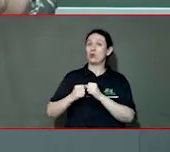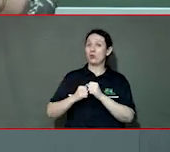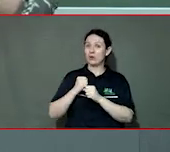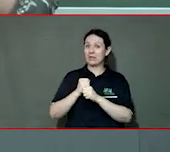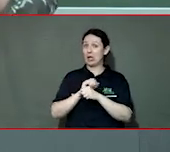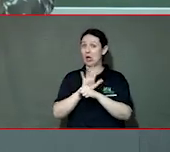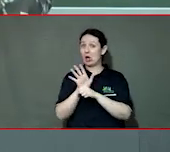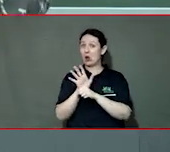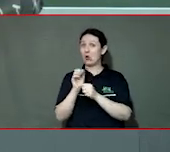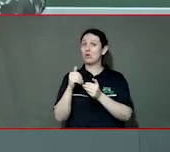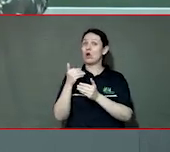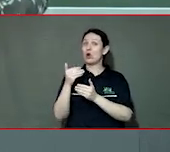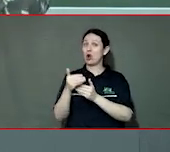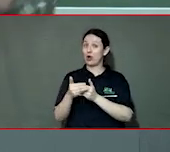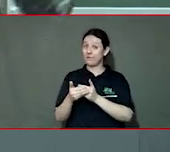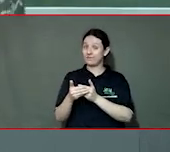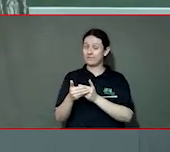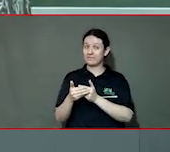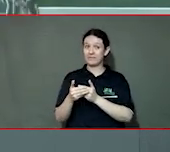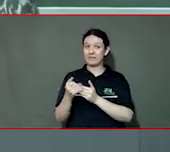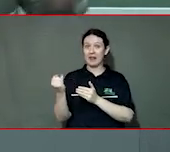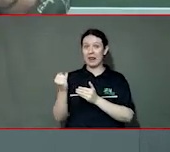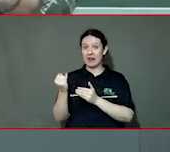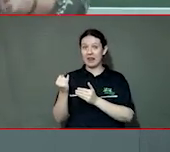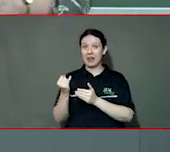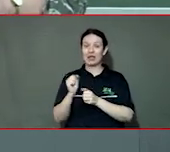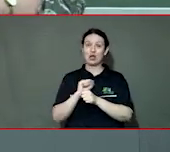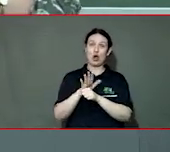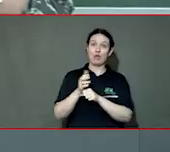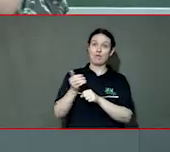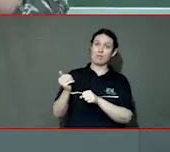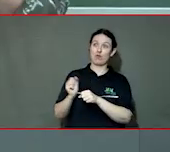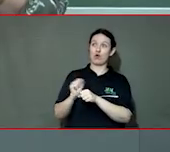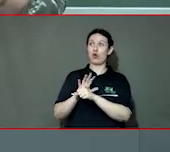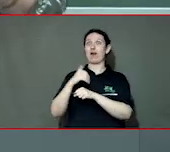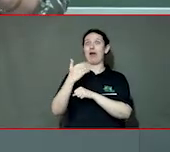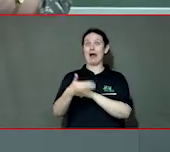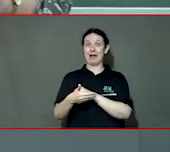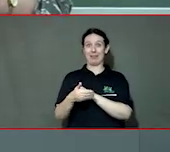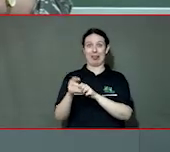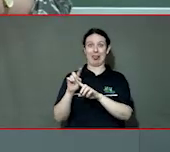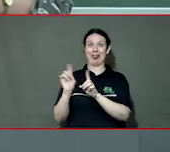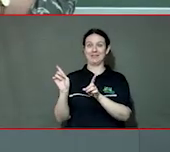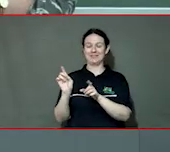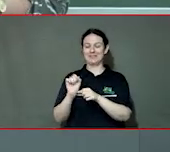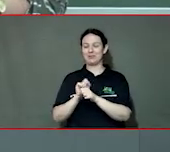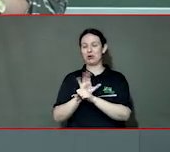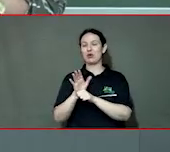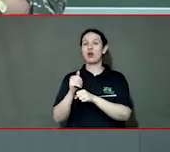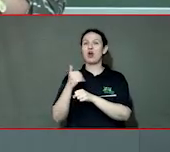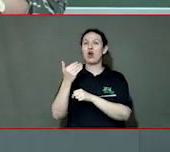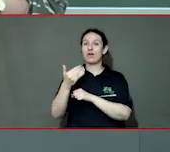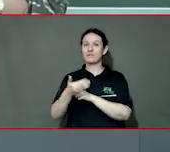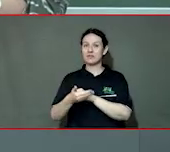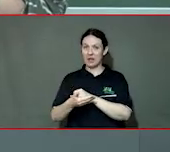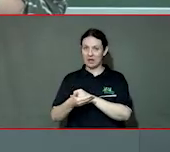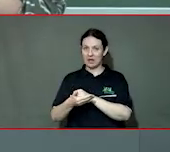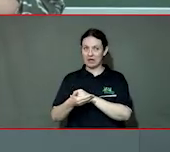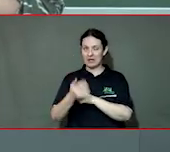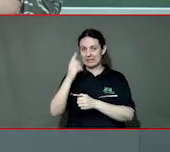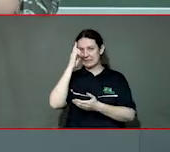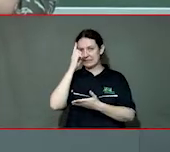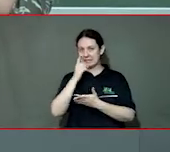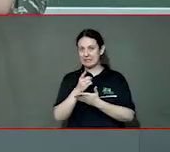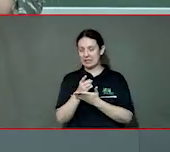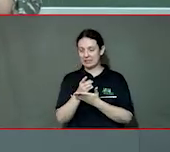COVID. It feels like 2 times, before COVID and after COVID. But after COVID, they didn't put in